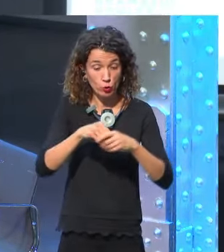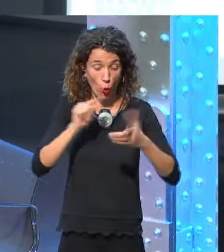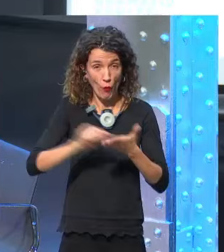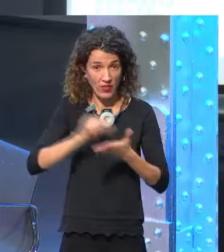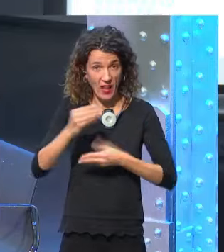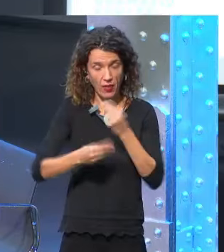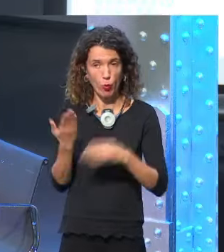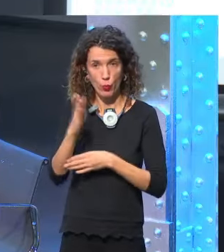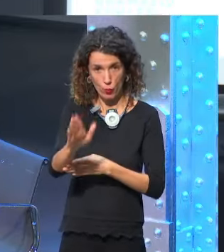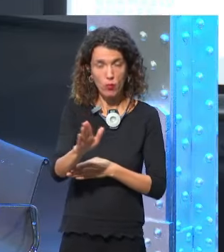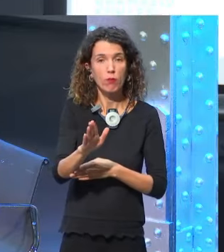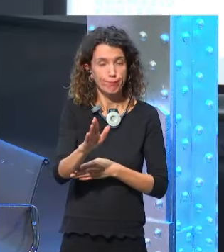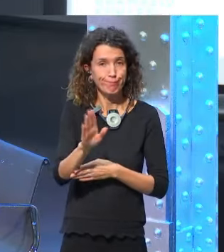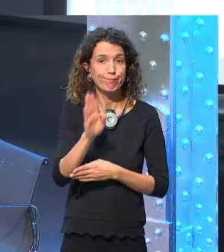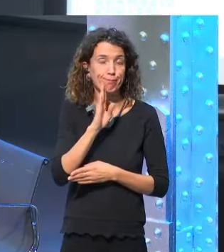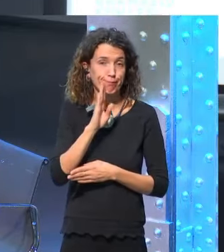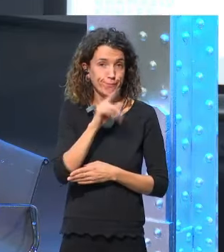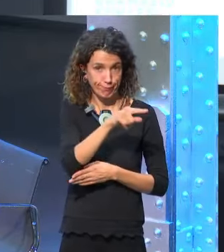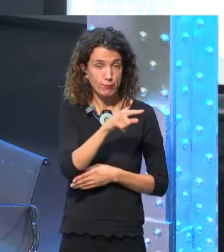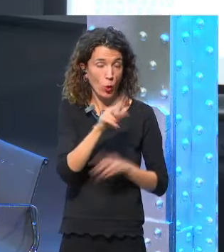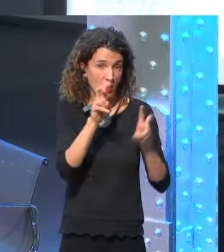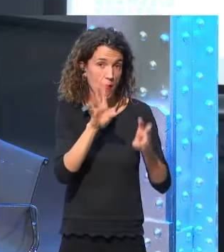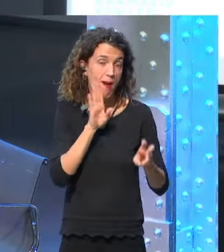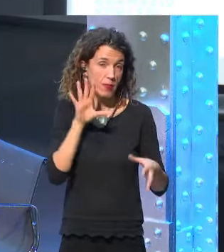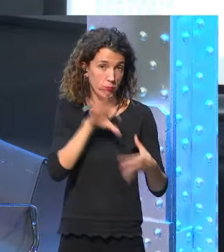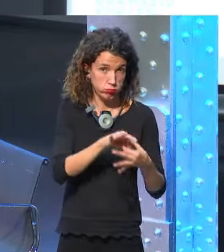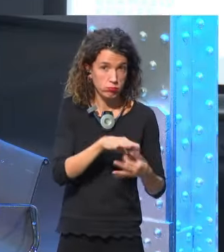how we take a robot from the factory out, possibly other